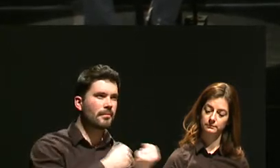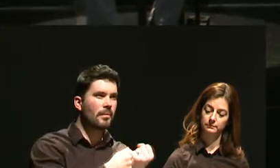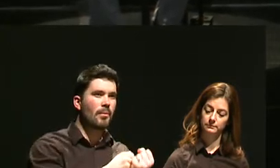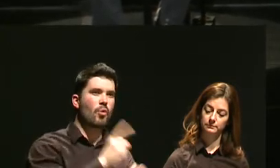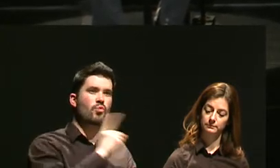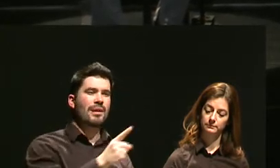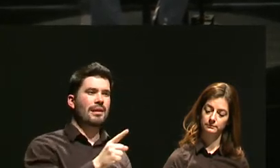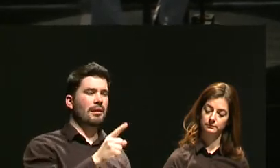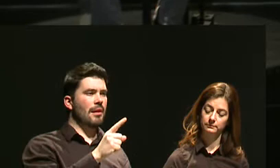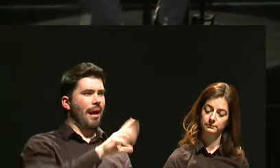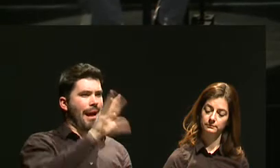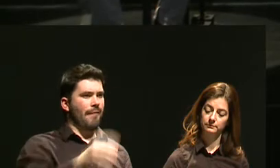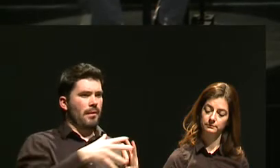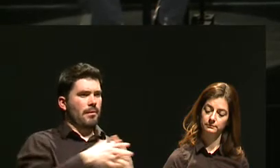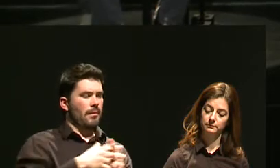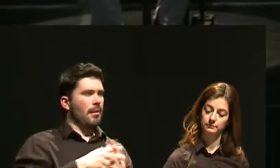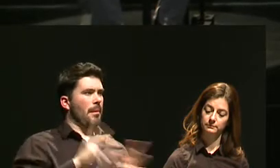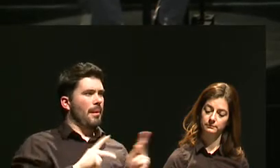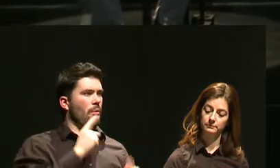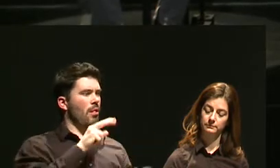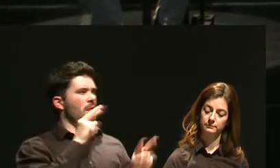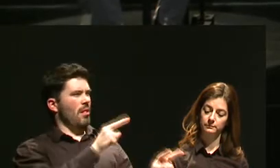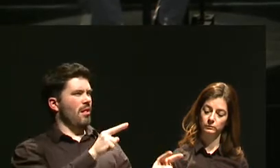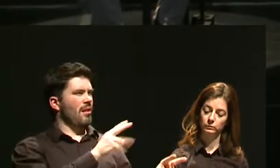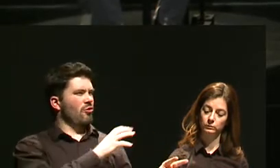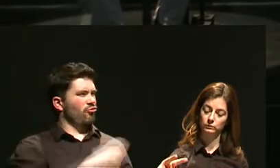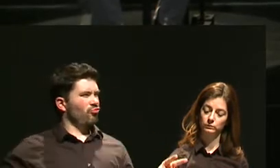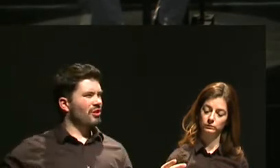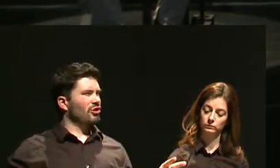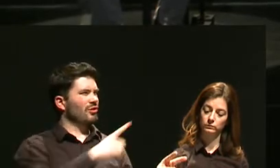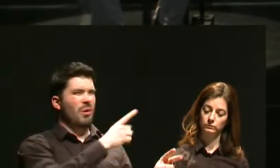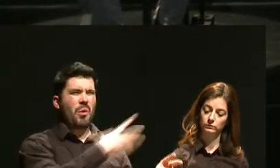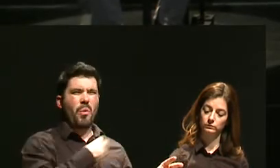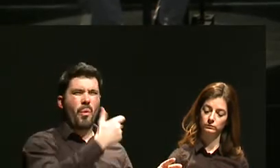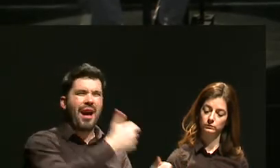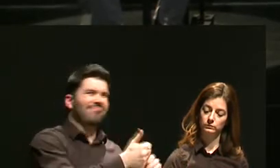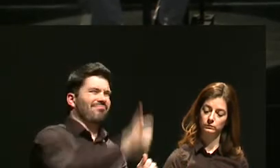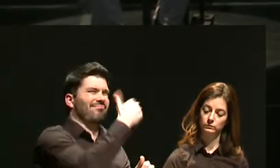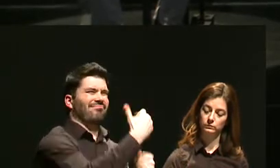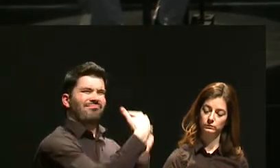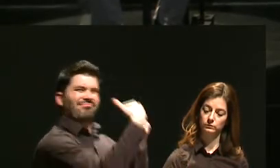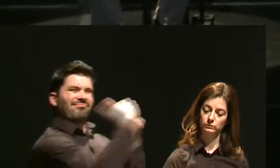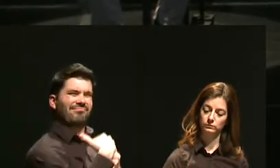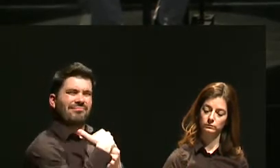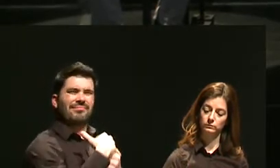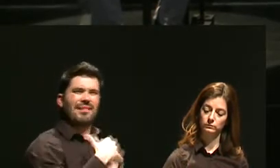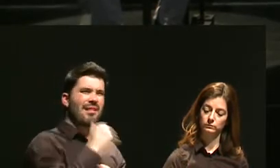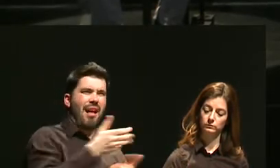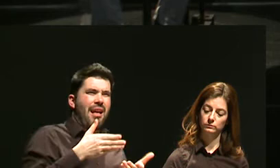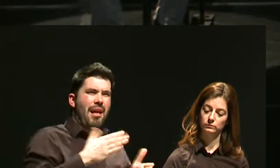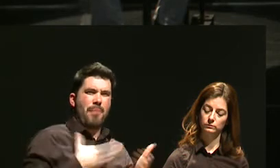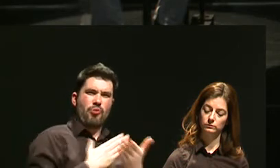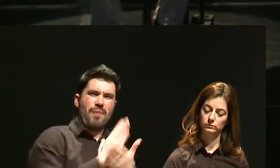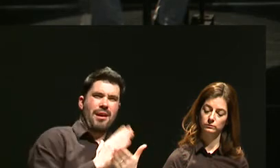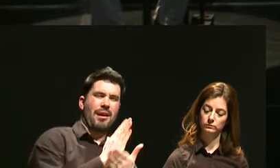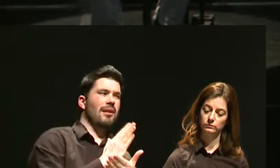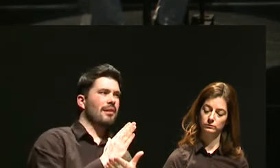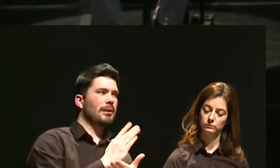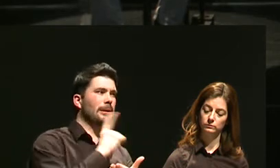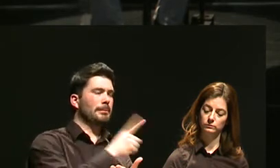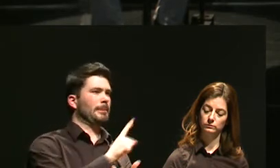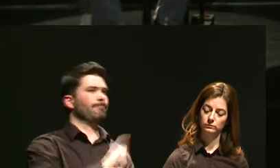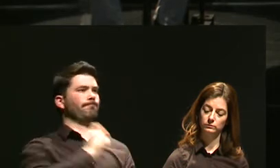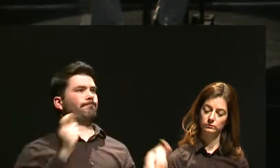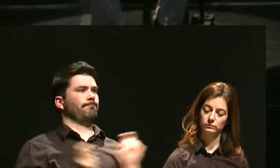against Christianity, the religion of white supremacy, of those who denied African Americans their civil rights. Kenneth